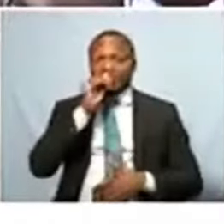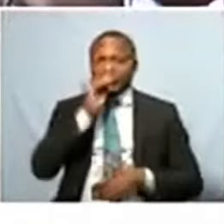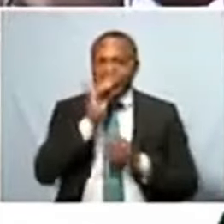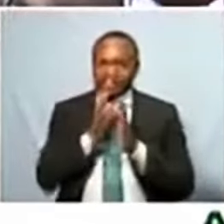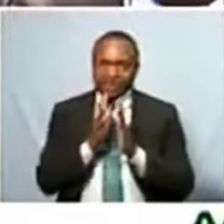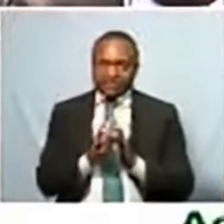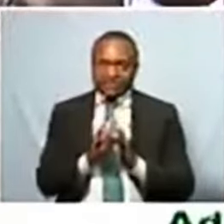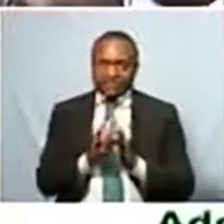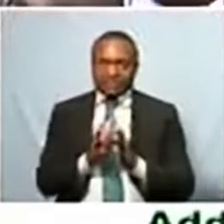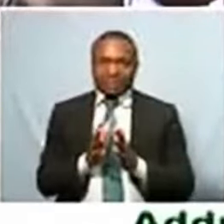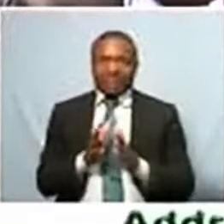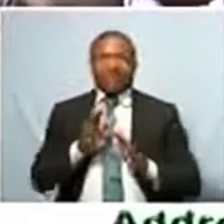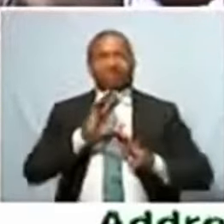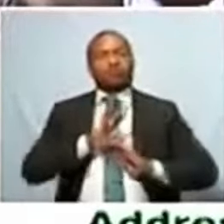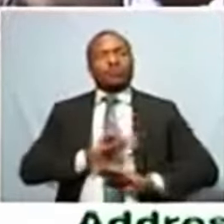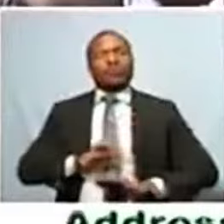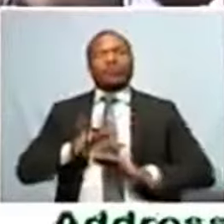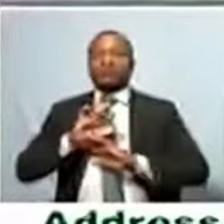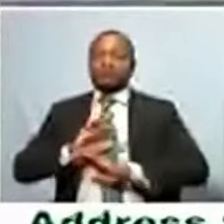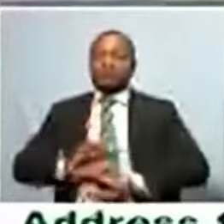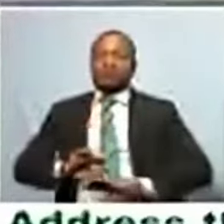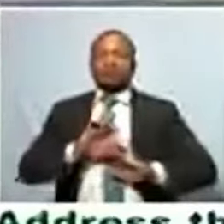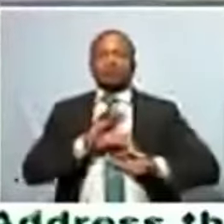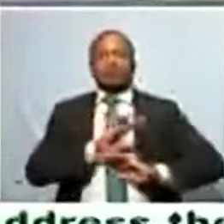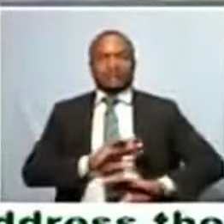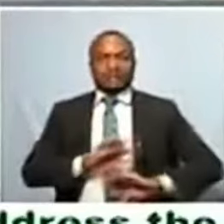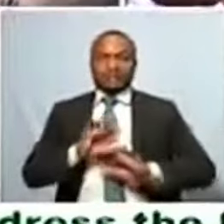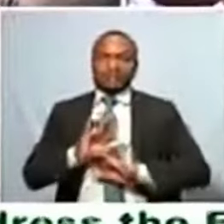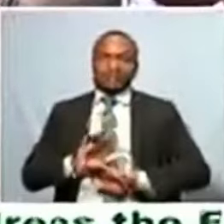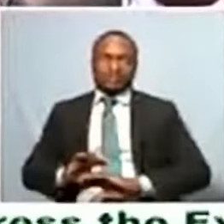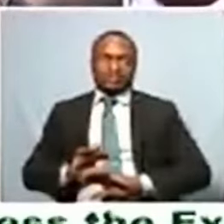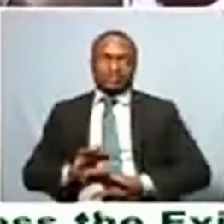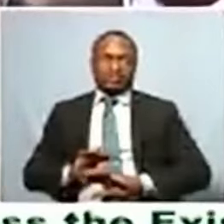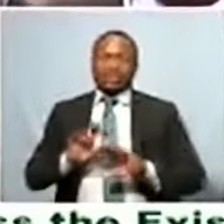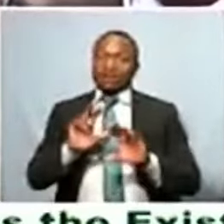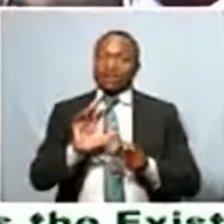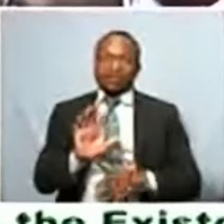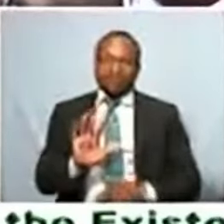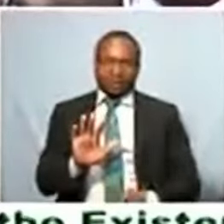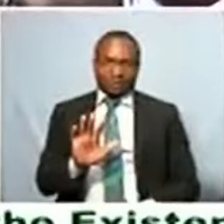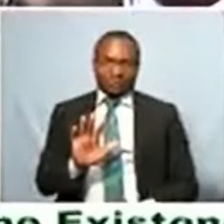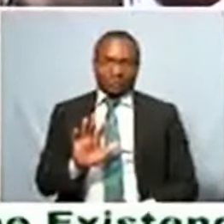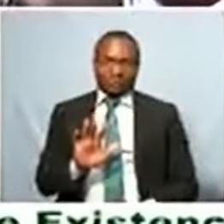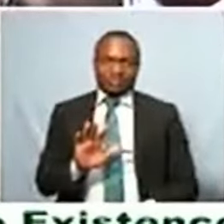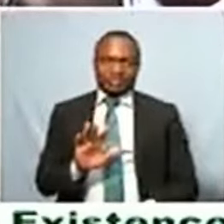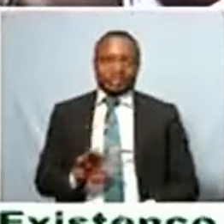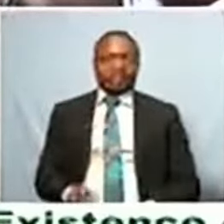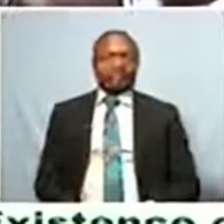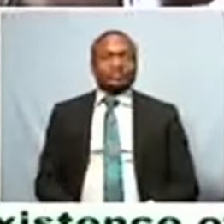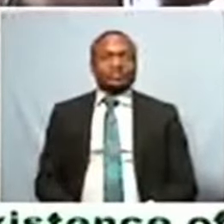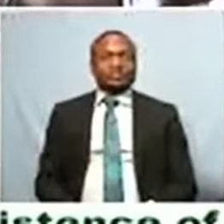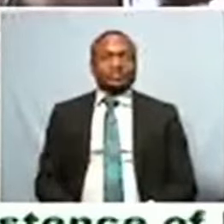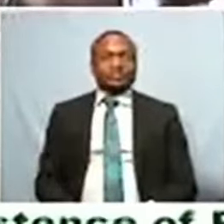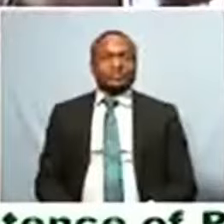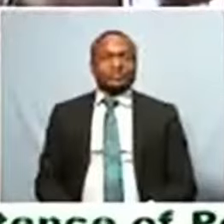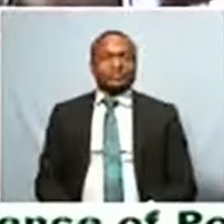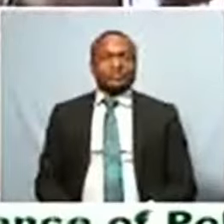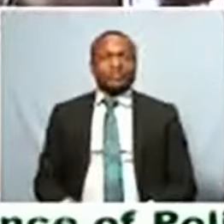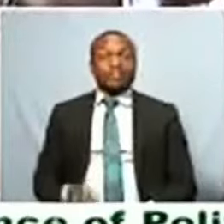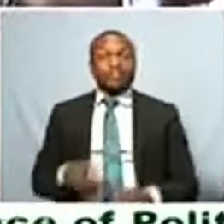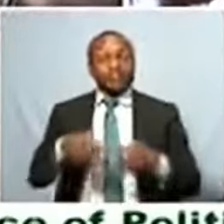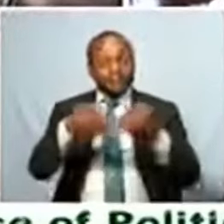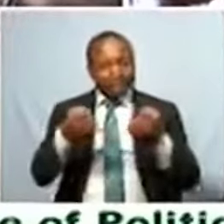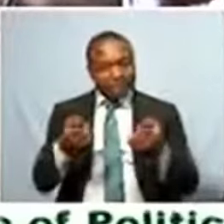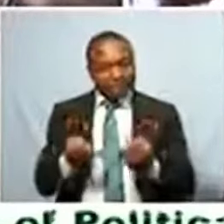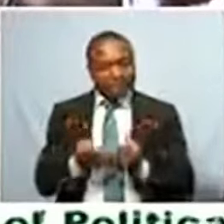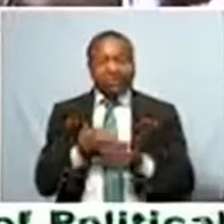Speaker, there is no toxicity. There is no toxic environment in Zambia, Madam Speaker. The